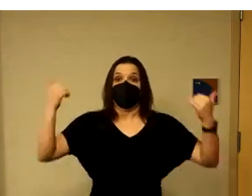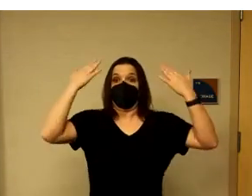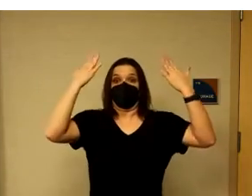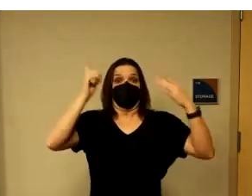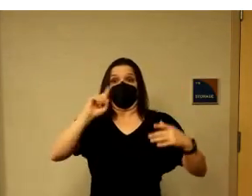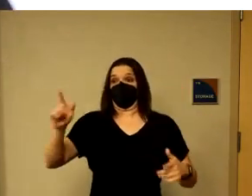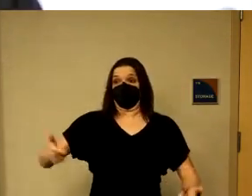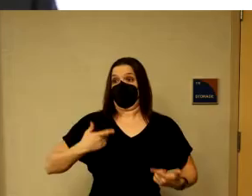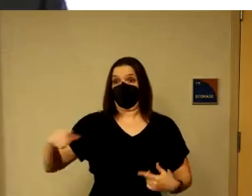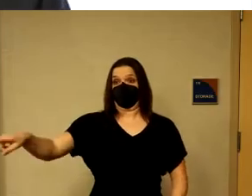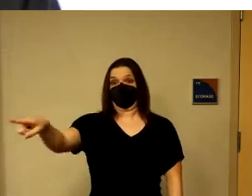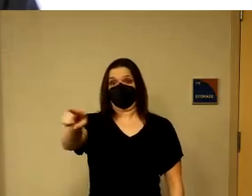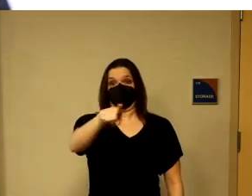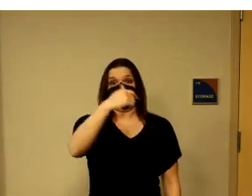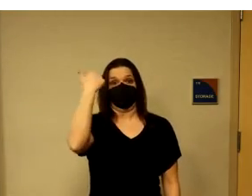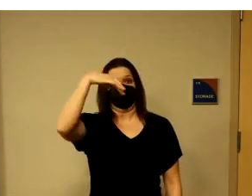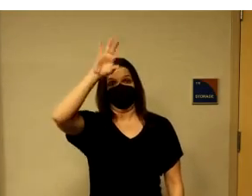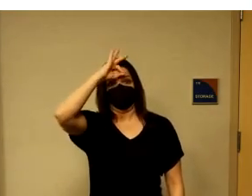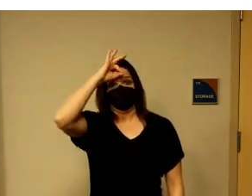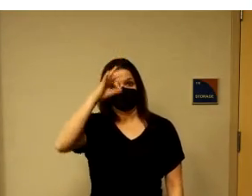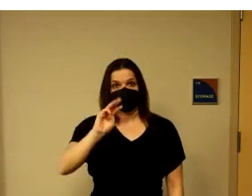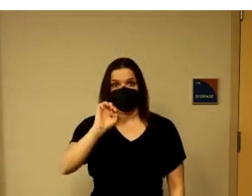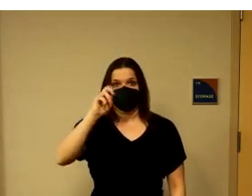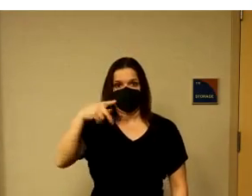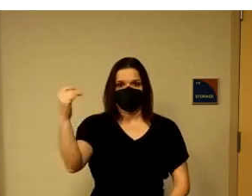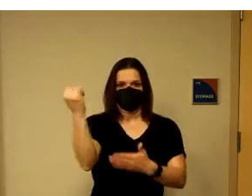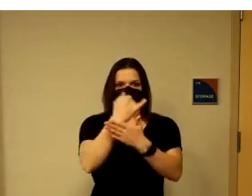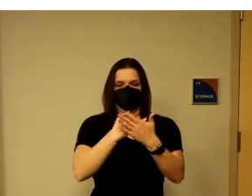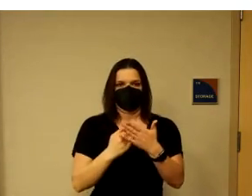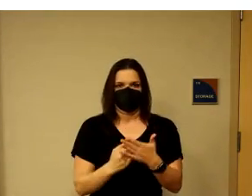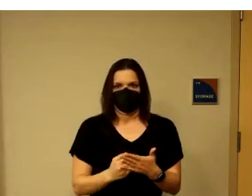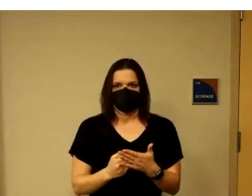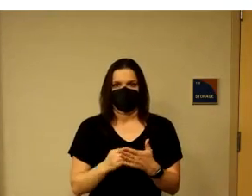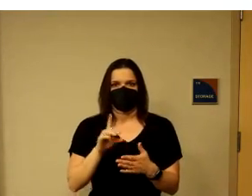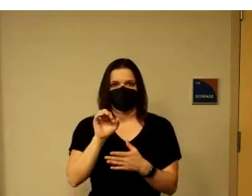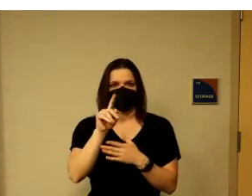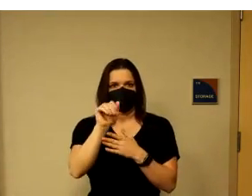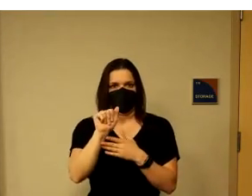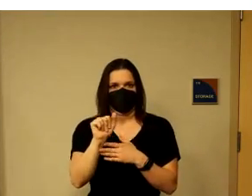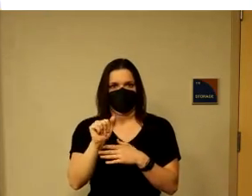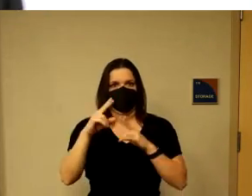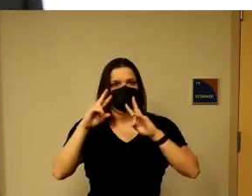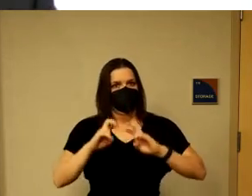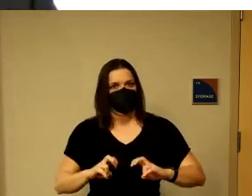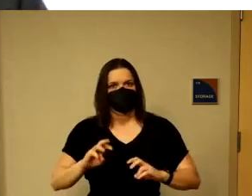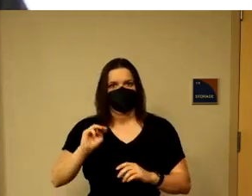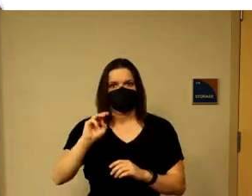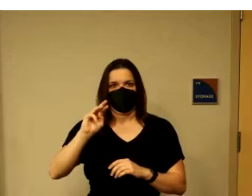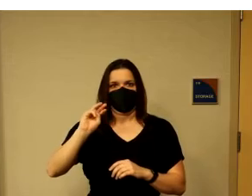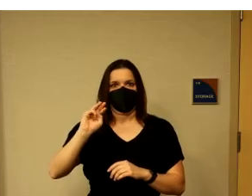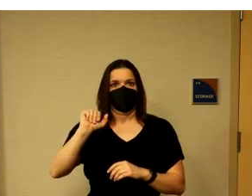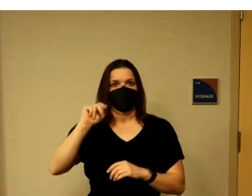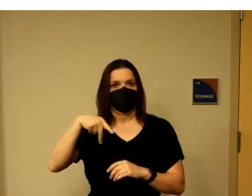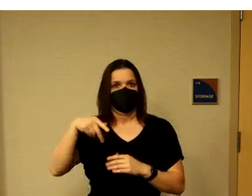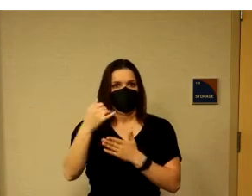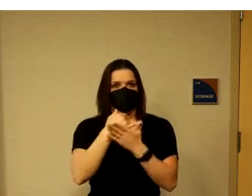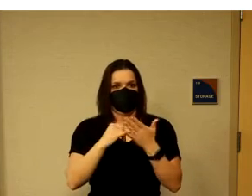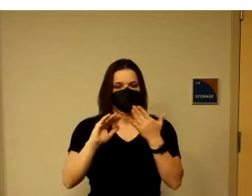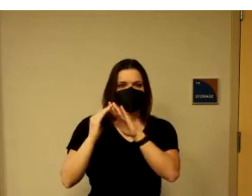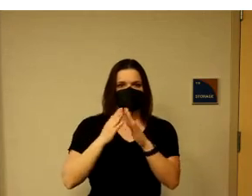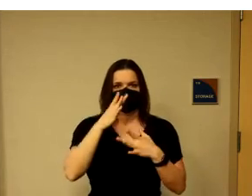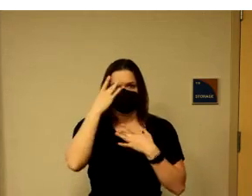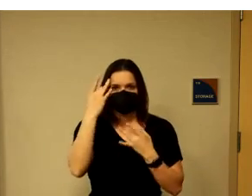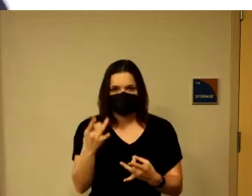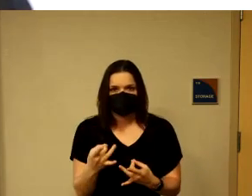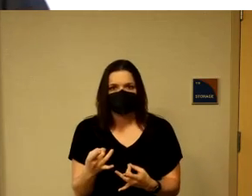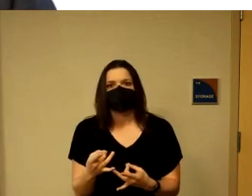any of you live. The map was drawn based on data analysis. The map was drawn based on communities of interest.